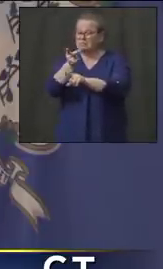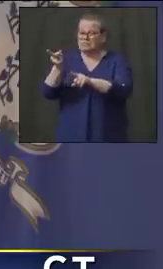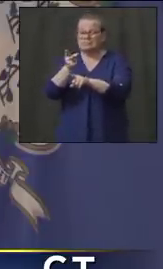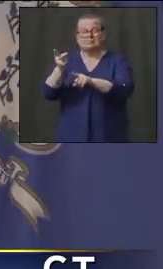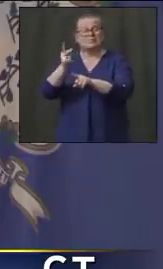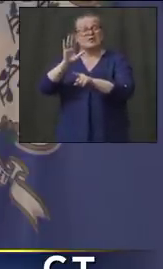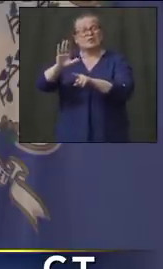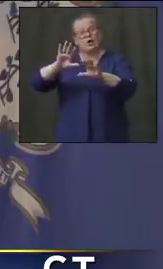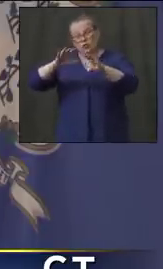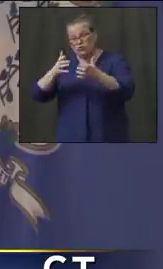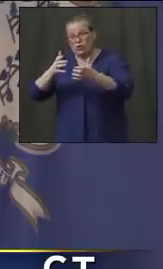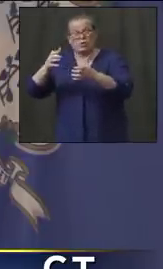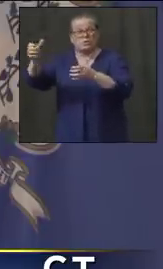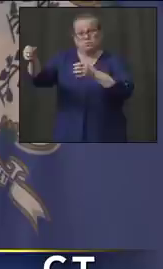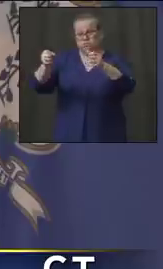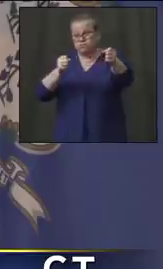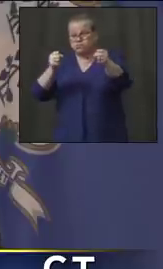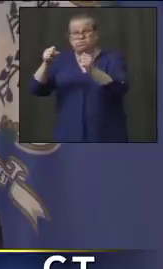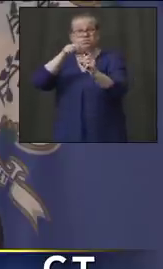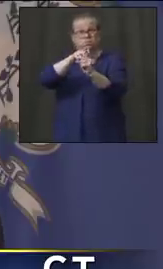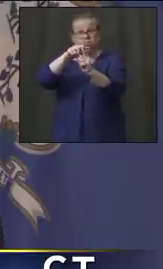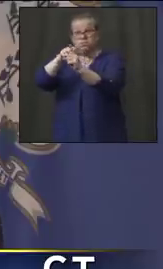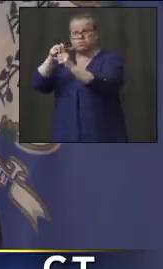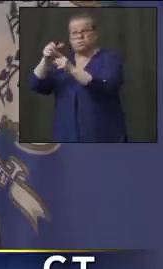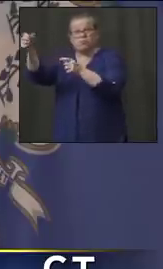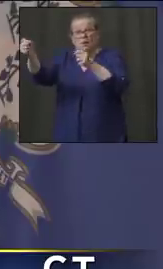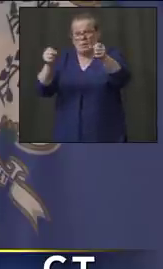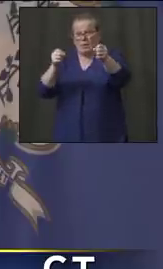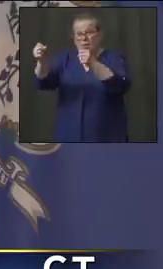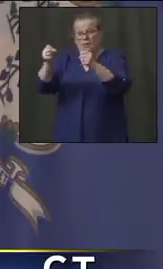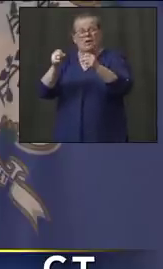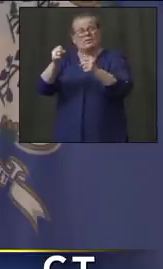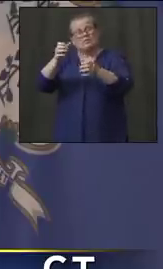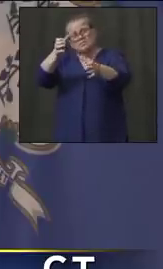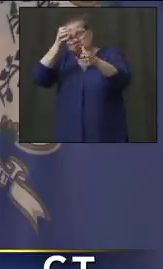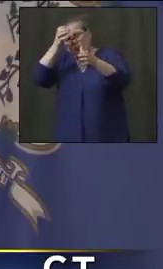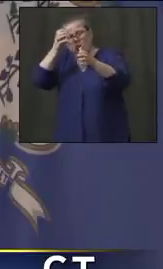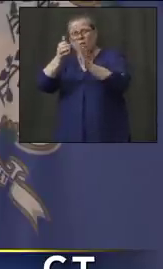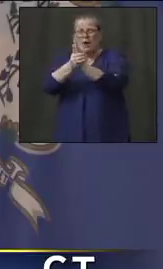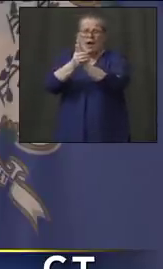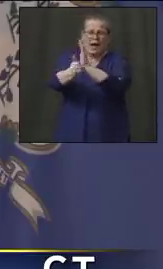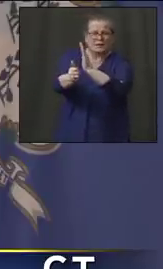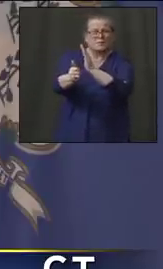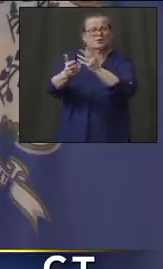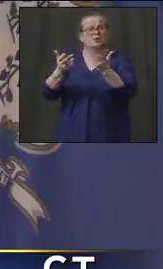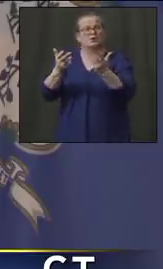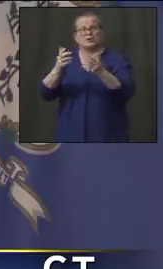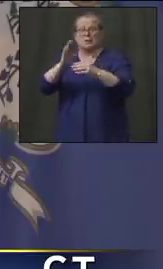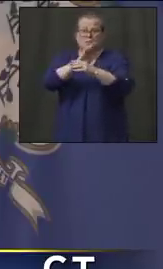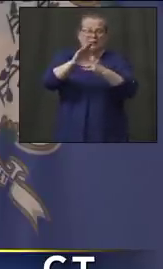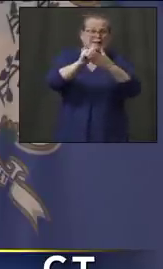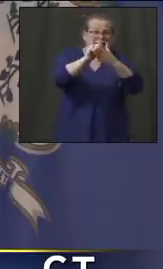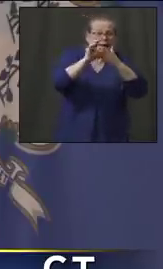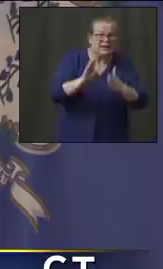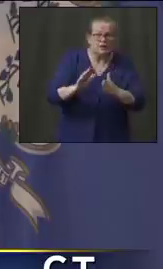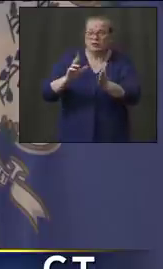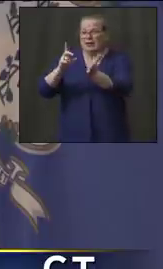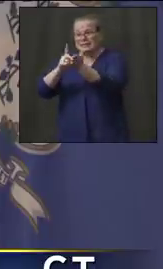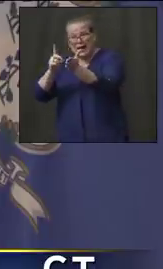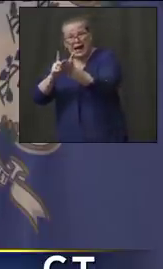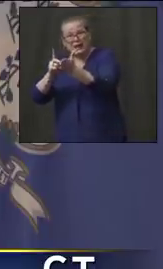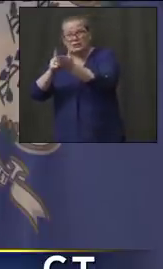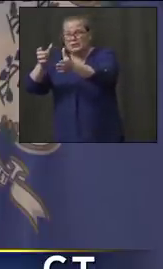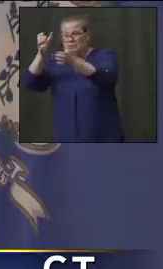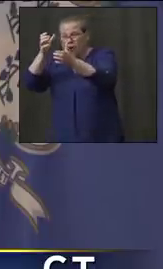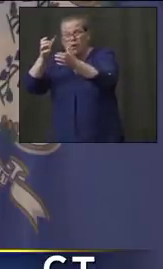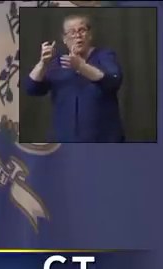scientific expertise to what we've got to do this safely. Indra putting together business leaders, large and small, and